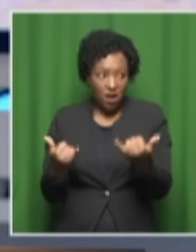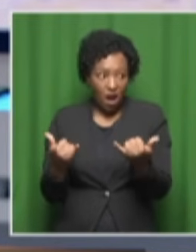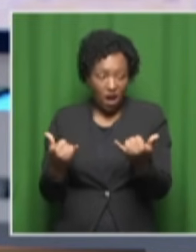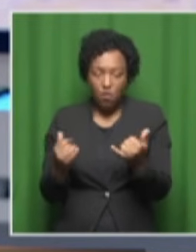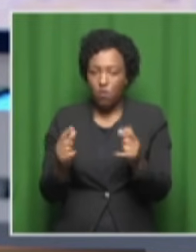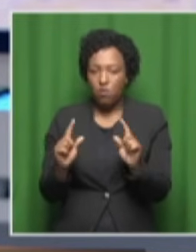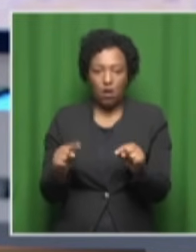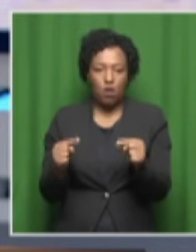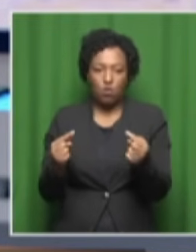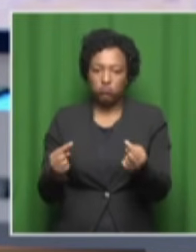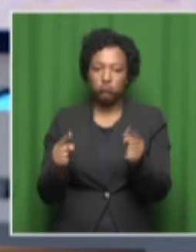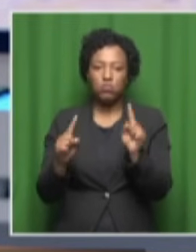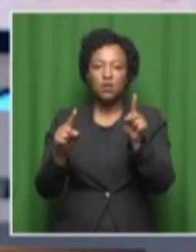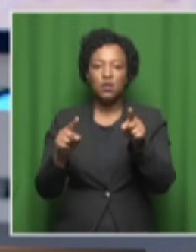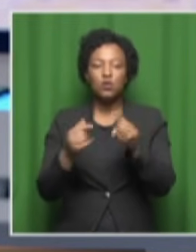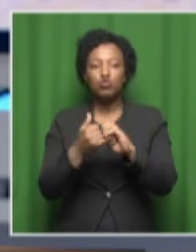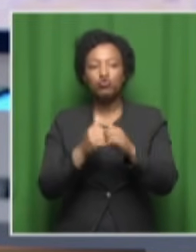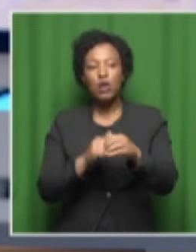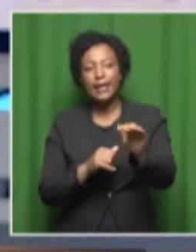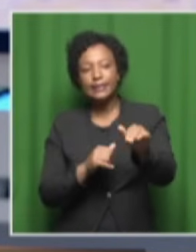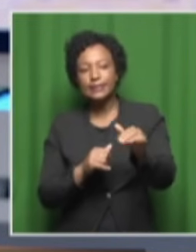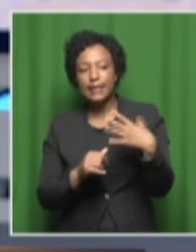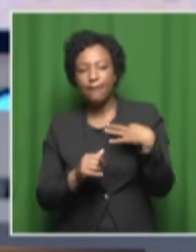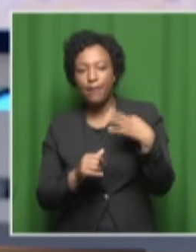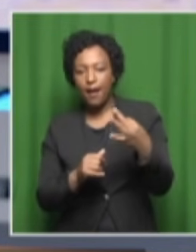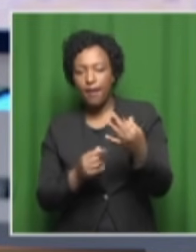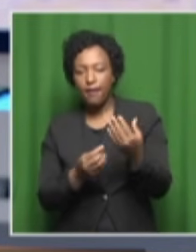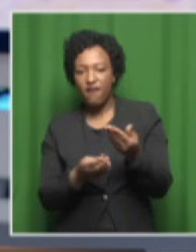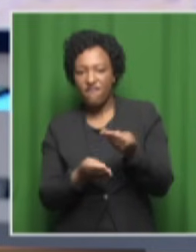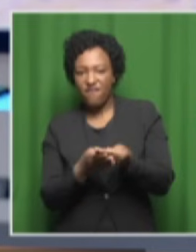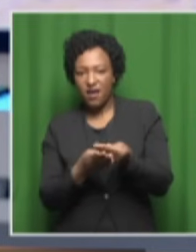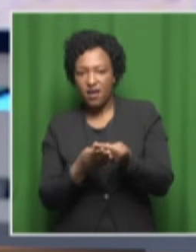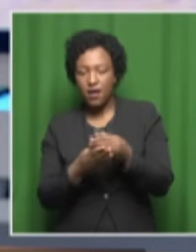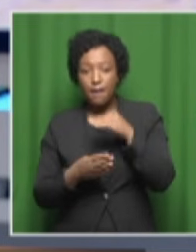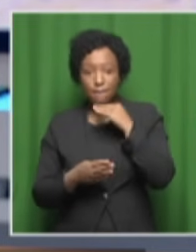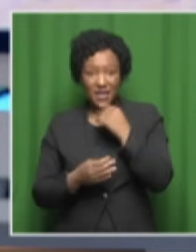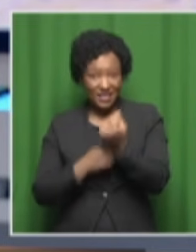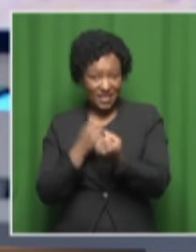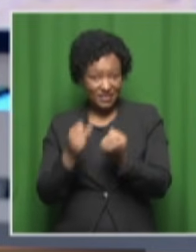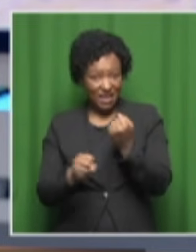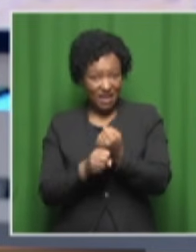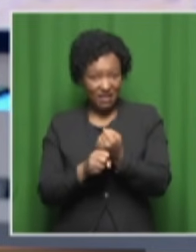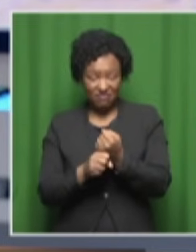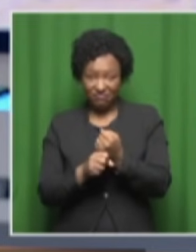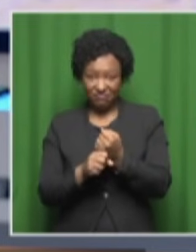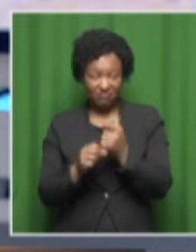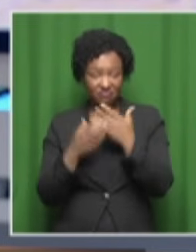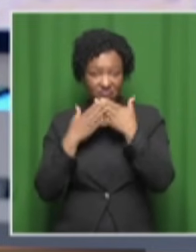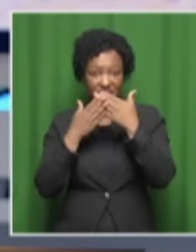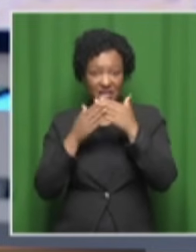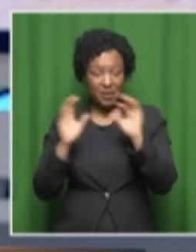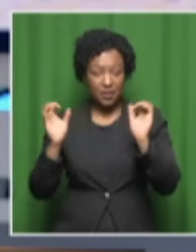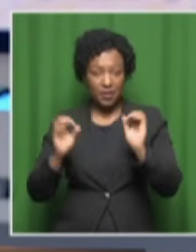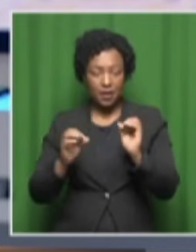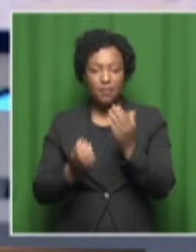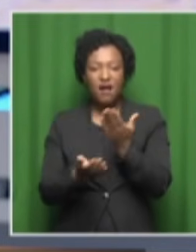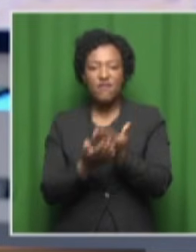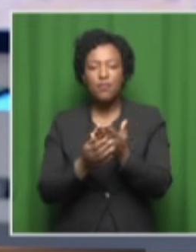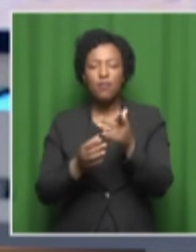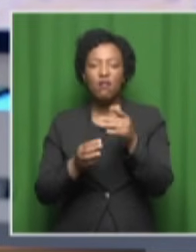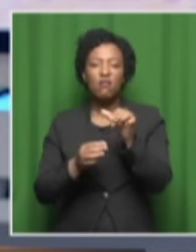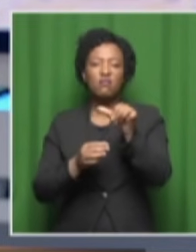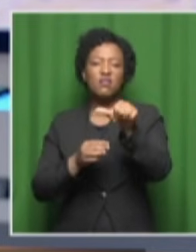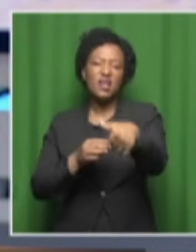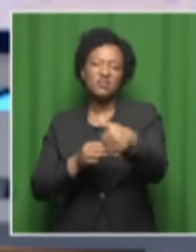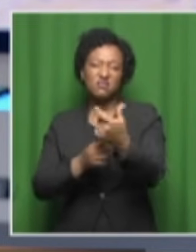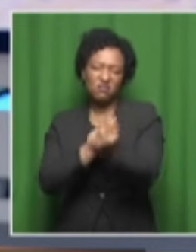and start trying to get the funding for this. So does that mean they miss out on this year and it'll only be available from the following academic